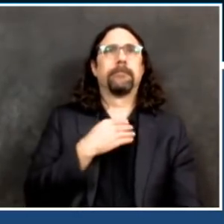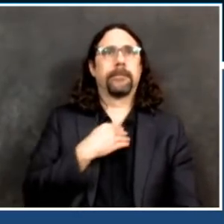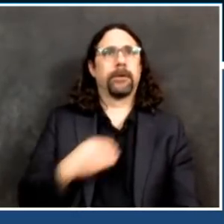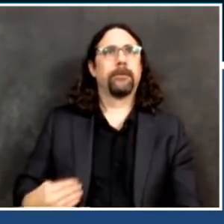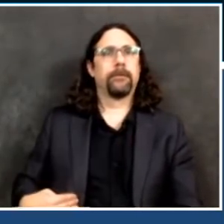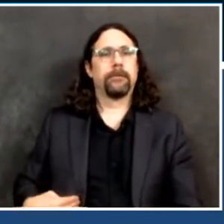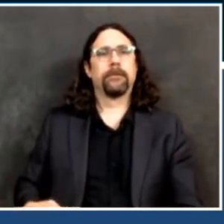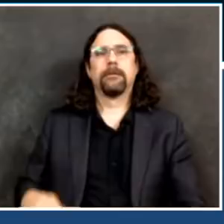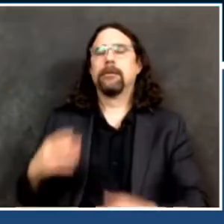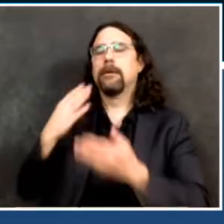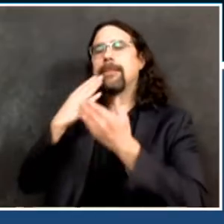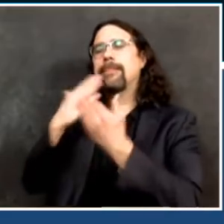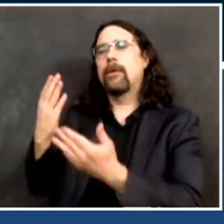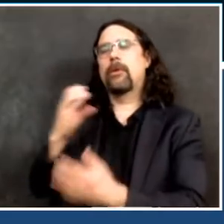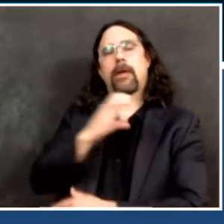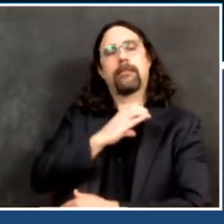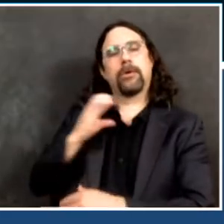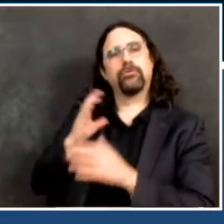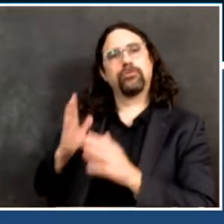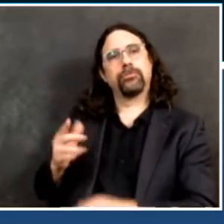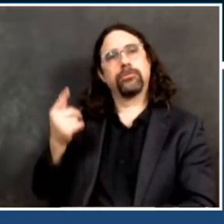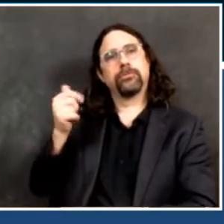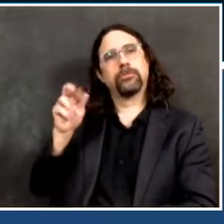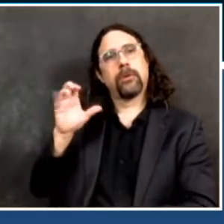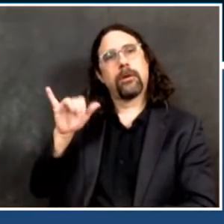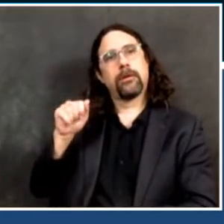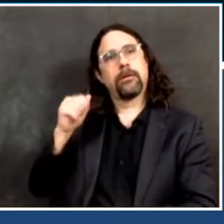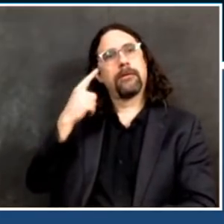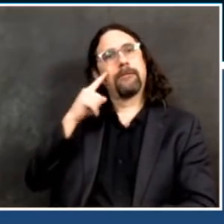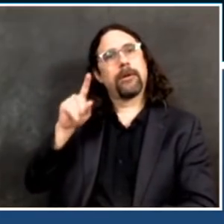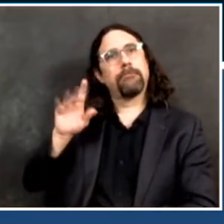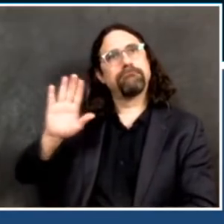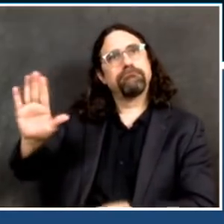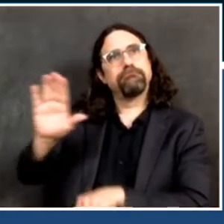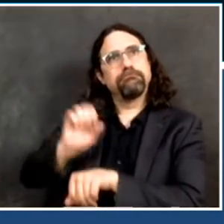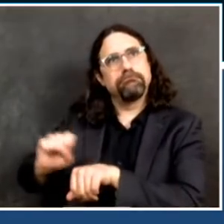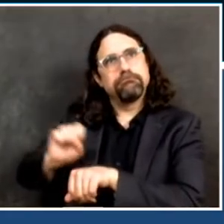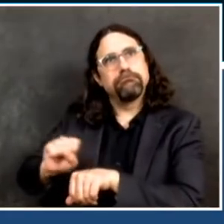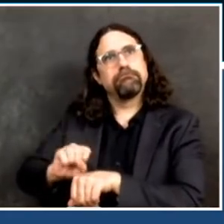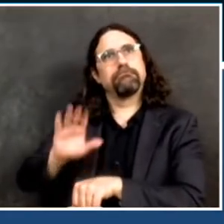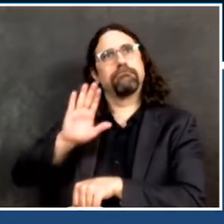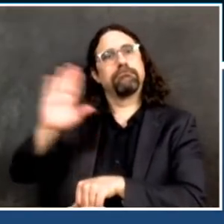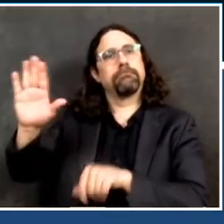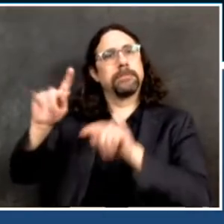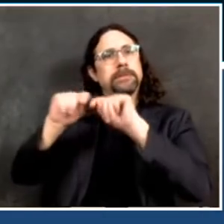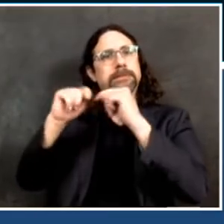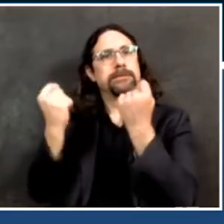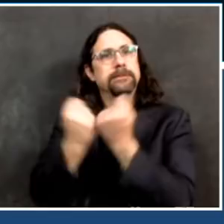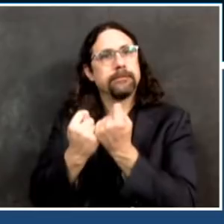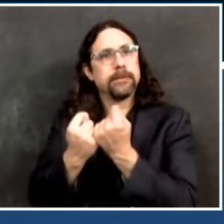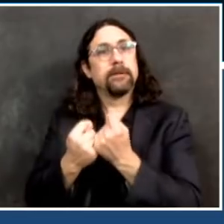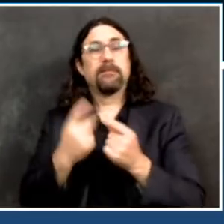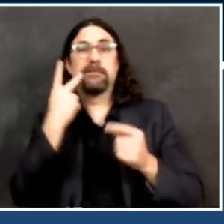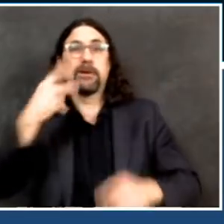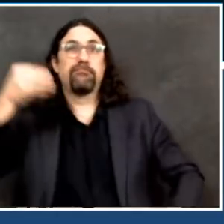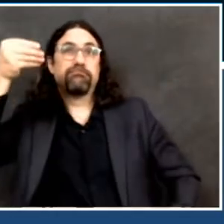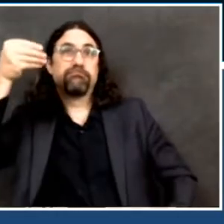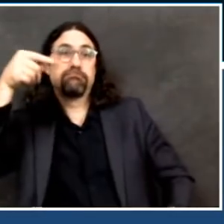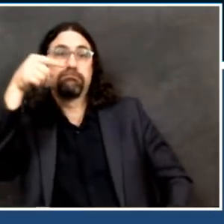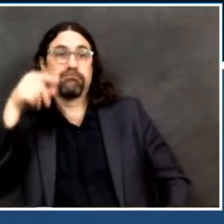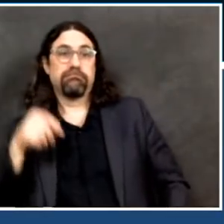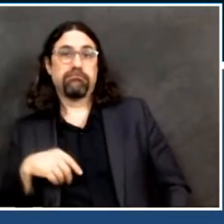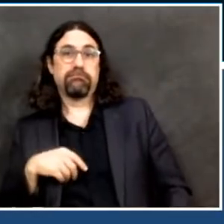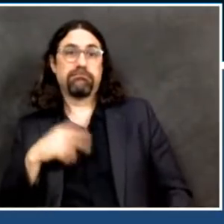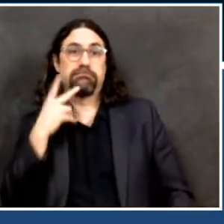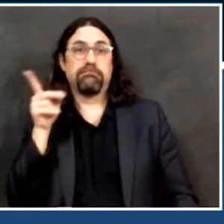Just want everyone to see it. It'll be available online today, nyc.gov. but this plan summarizes the ways we're going to make